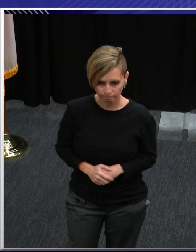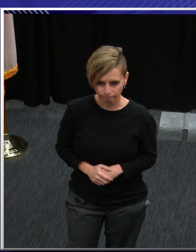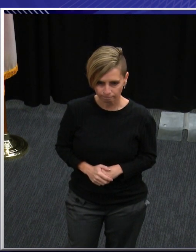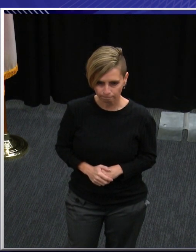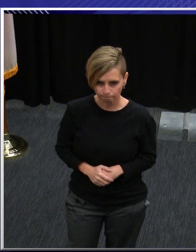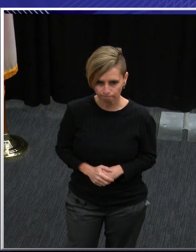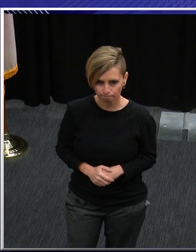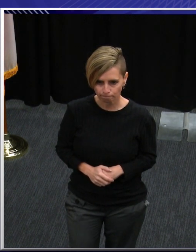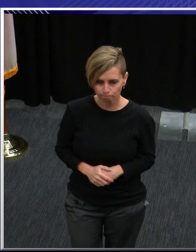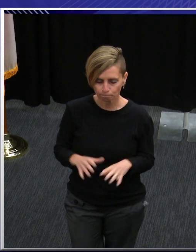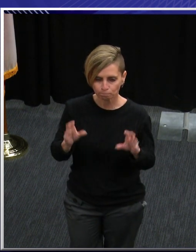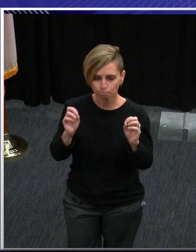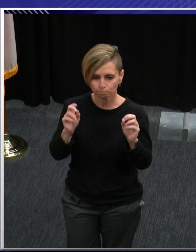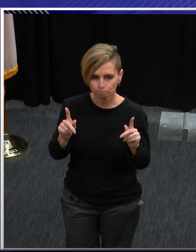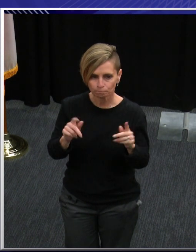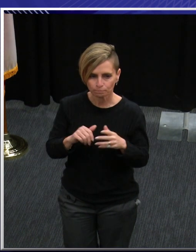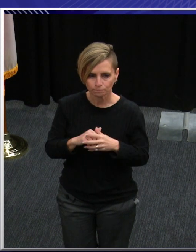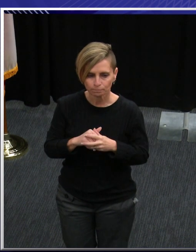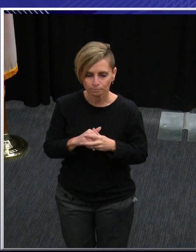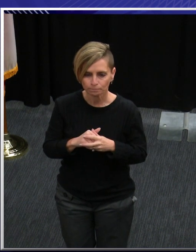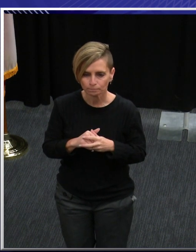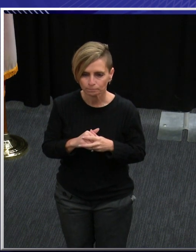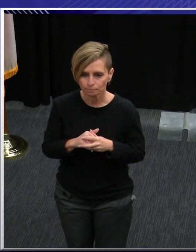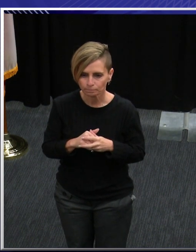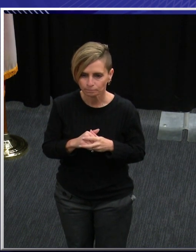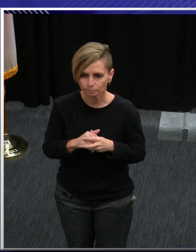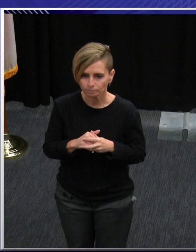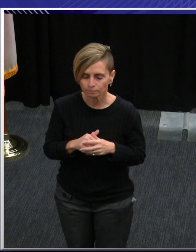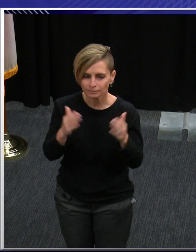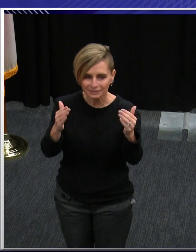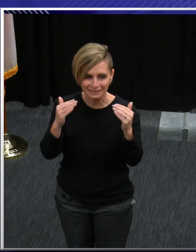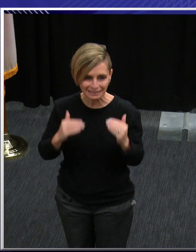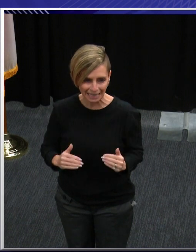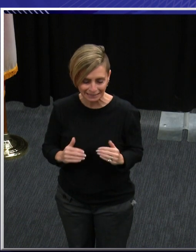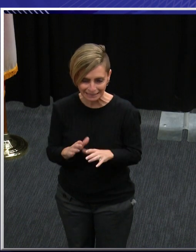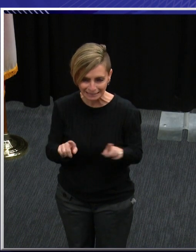good. All right, next we will do this same presentation in